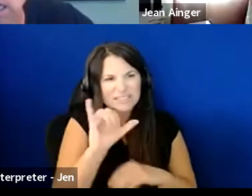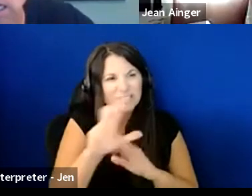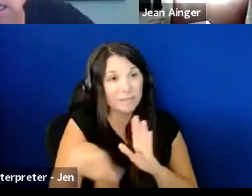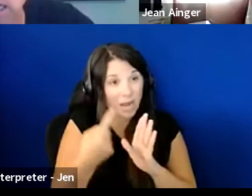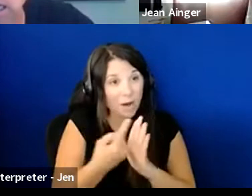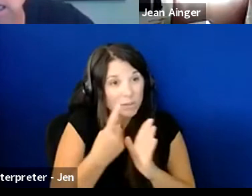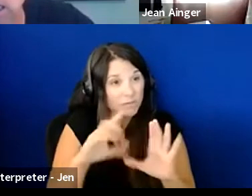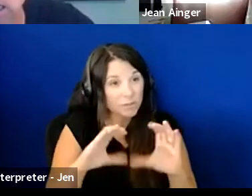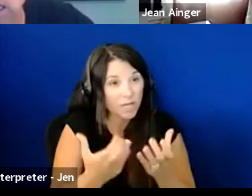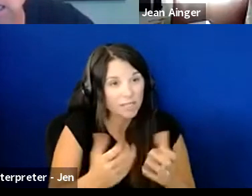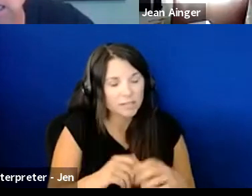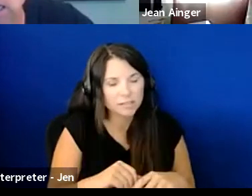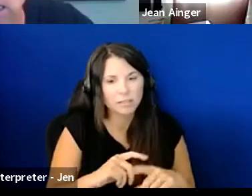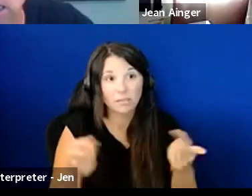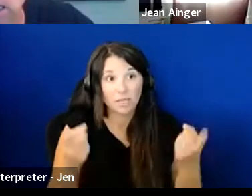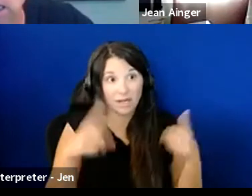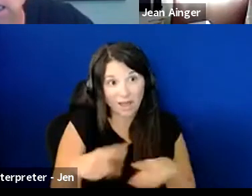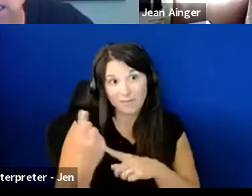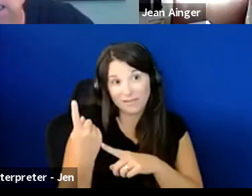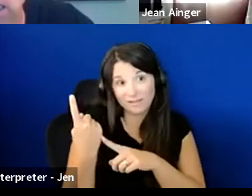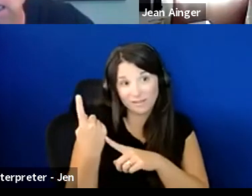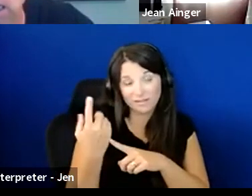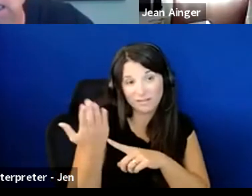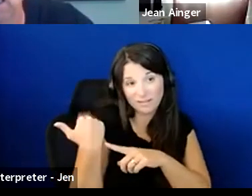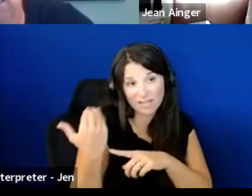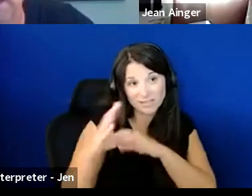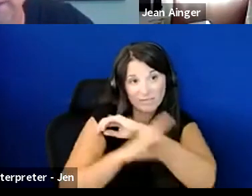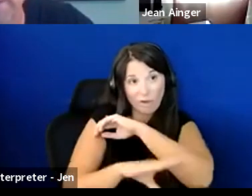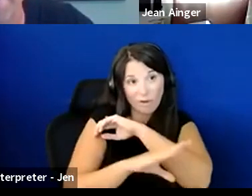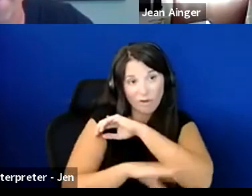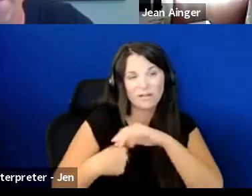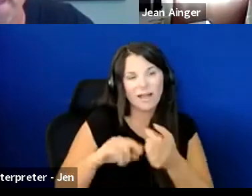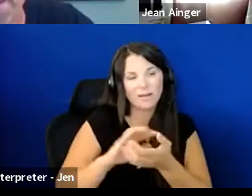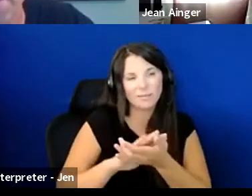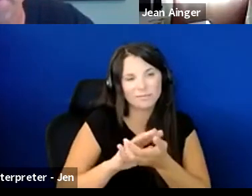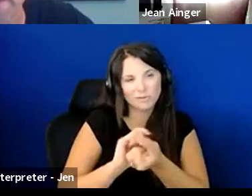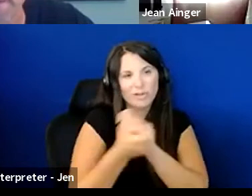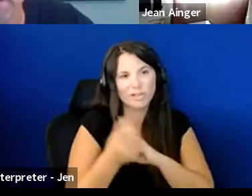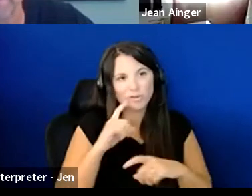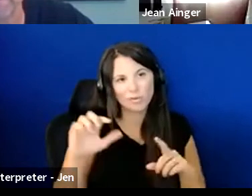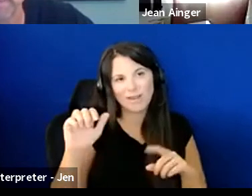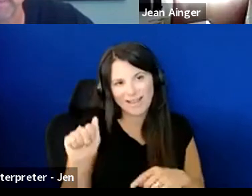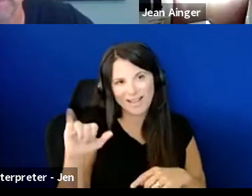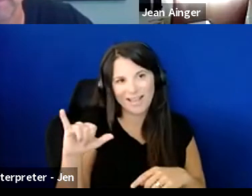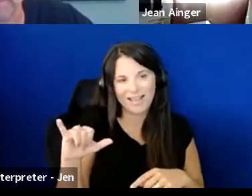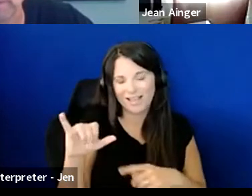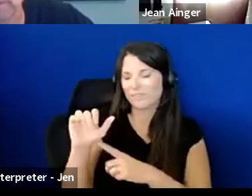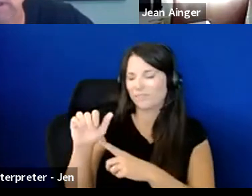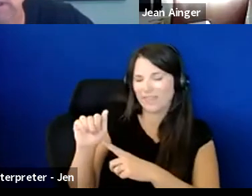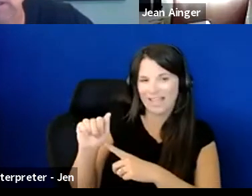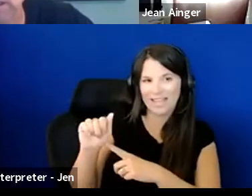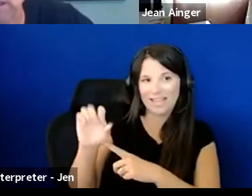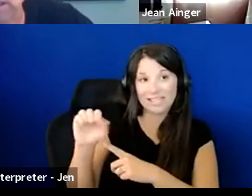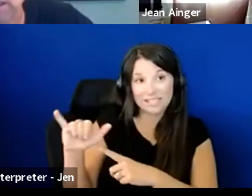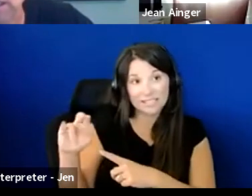then last fall, I went asynchronous with all my courses. And I found that the training helped quite a bit